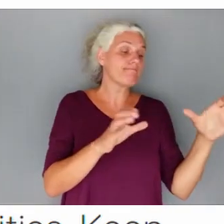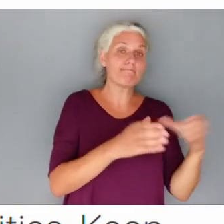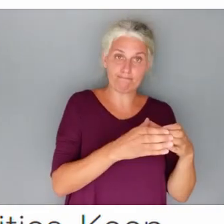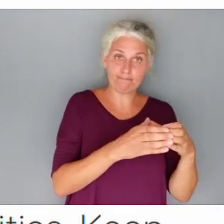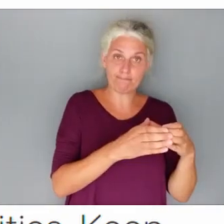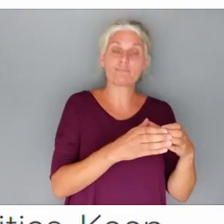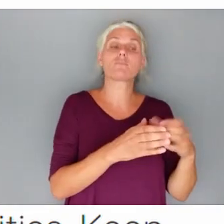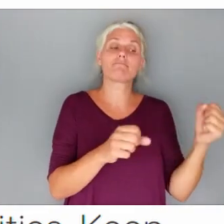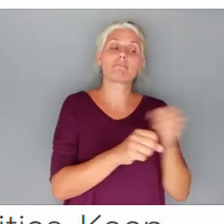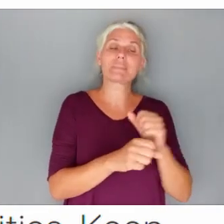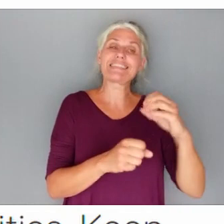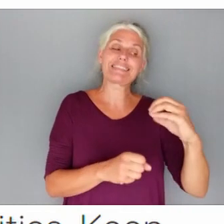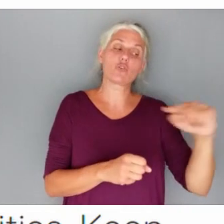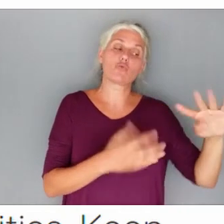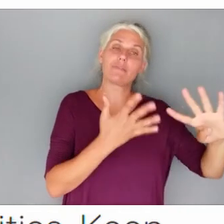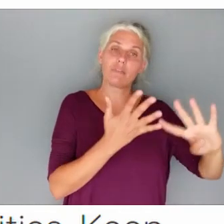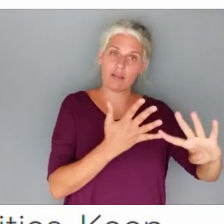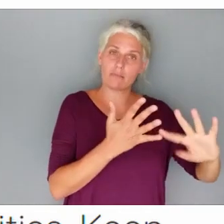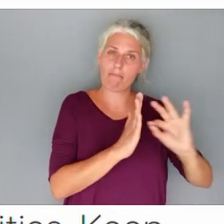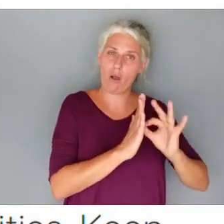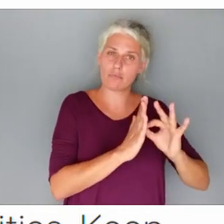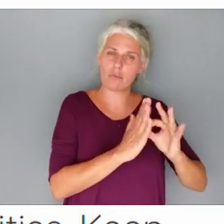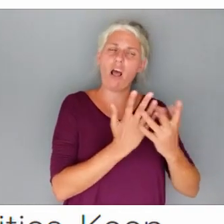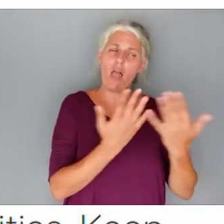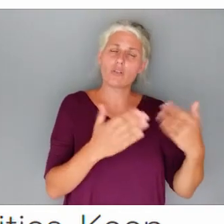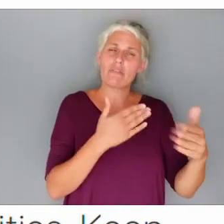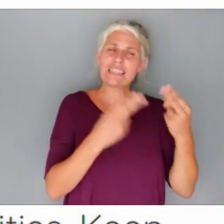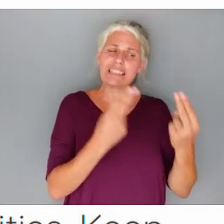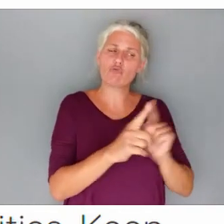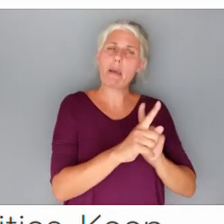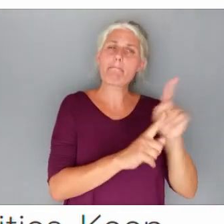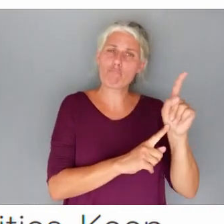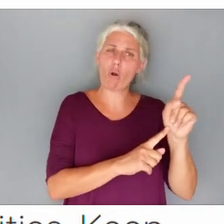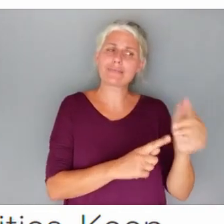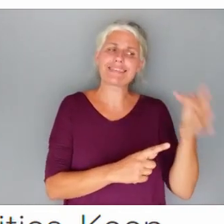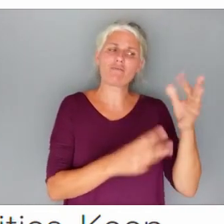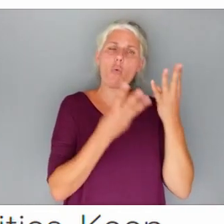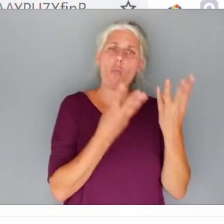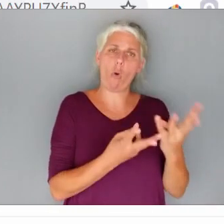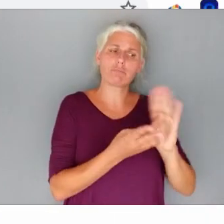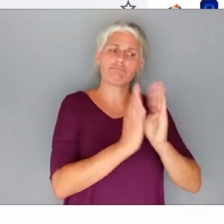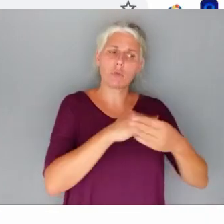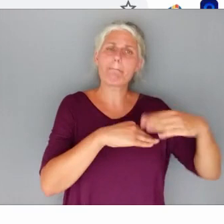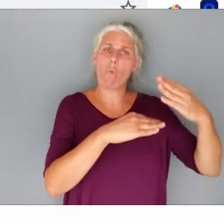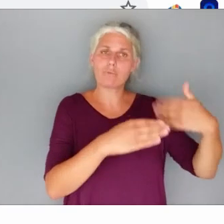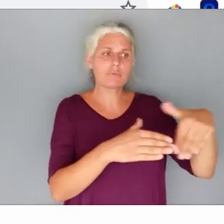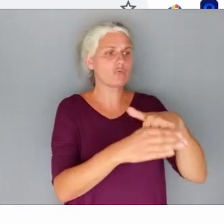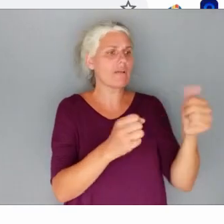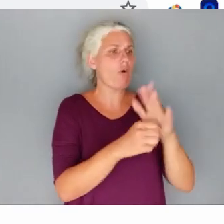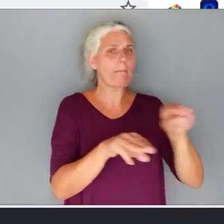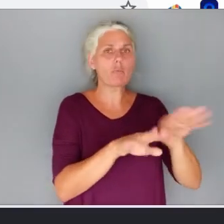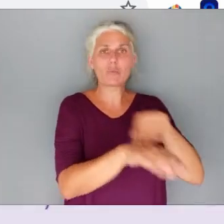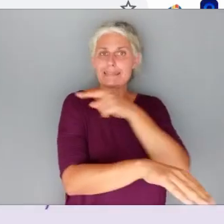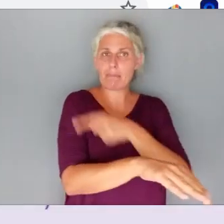people with disabilities, but there are many steps in the report that they can take. Clubs and societies in all 3 categories can use the report to make